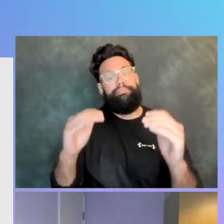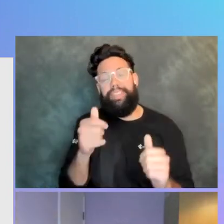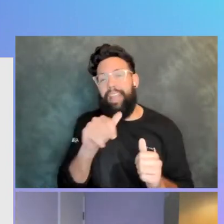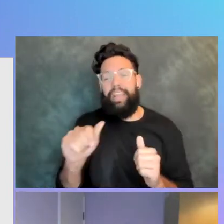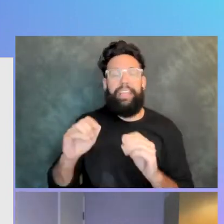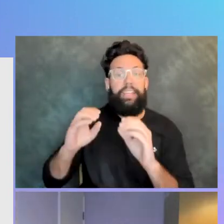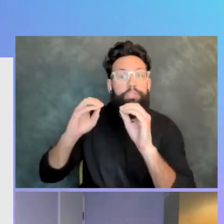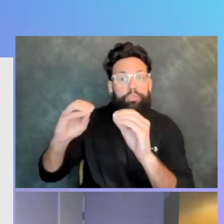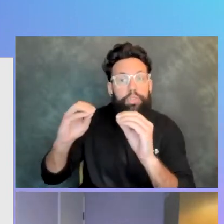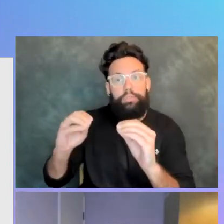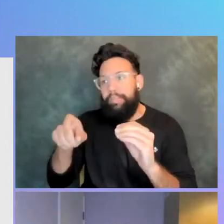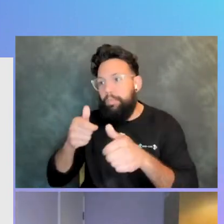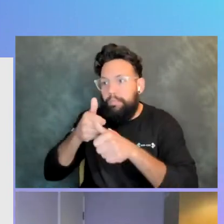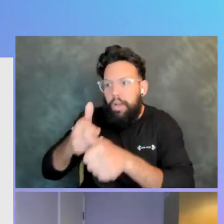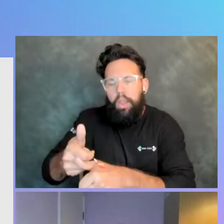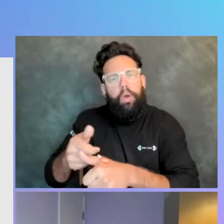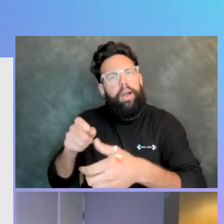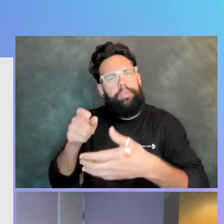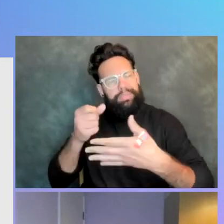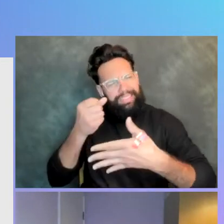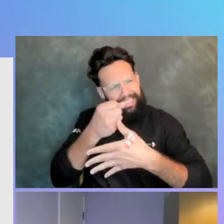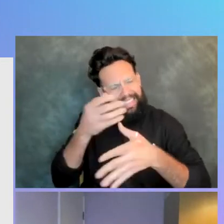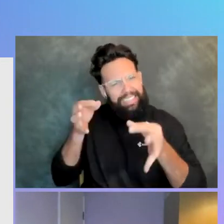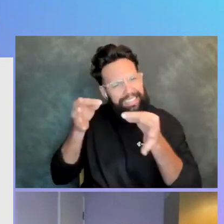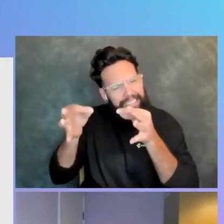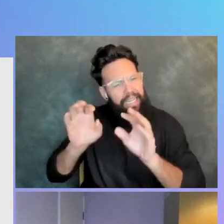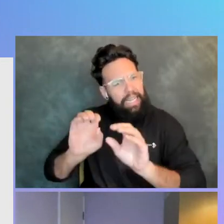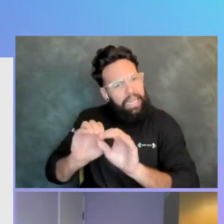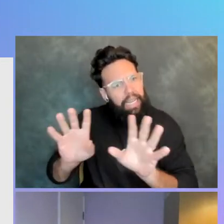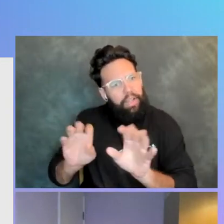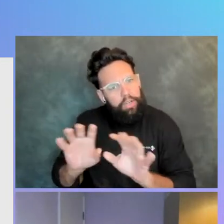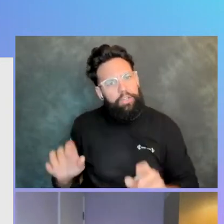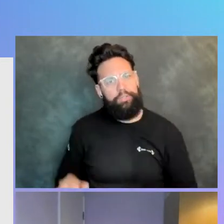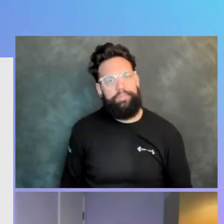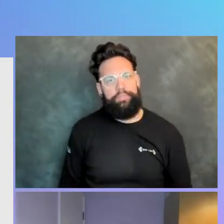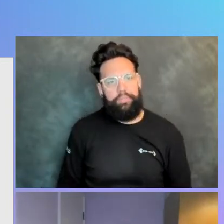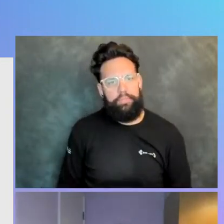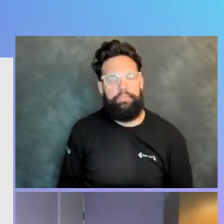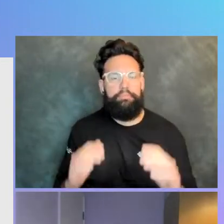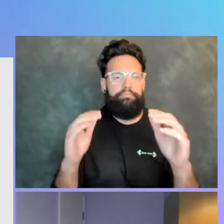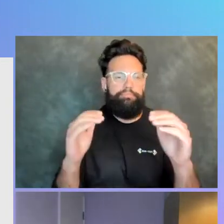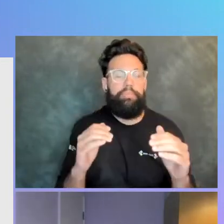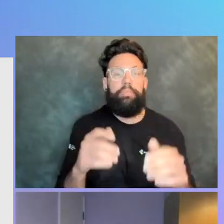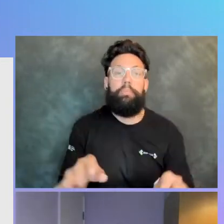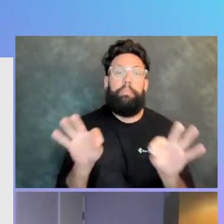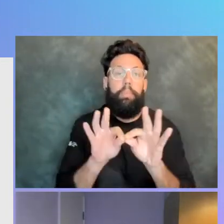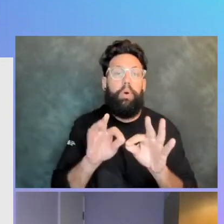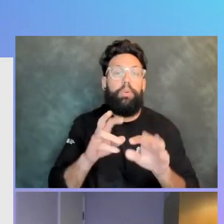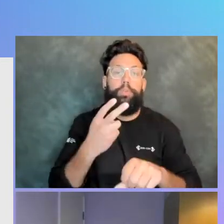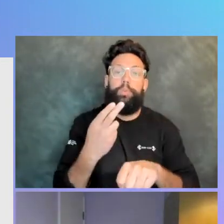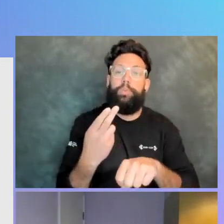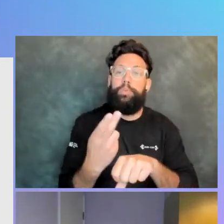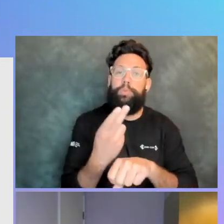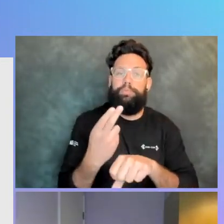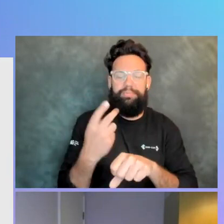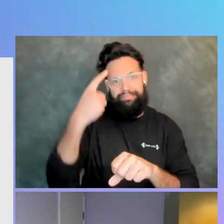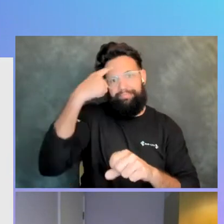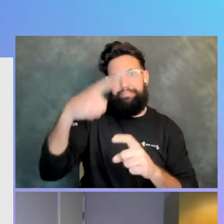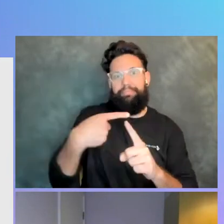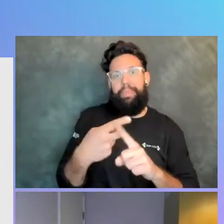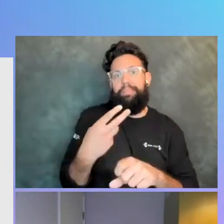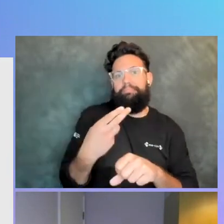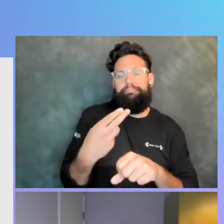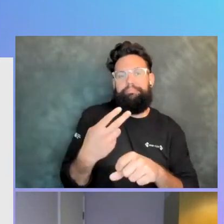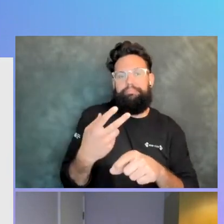I have some before and afters for you. So firstly, edits to use friendlier language. Originally, our opening email banner in